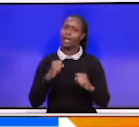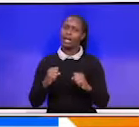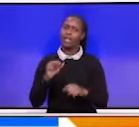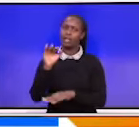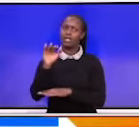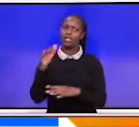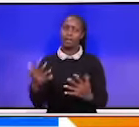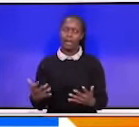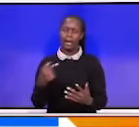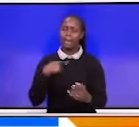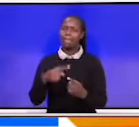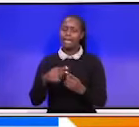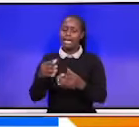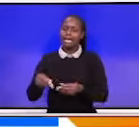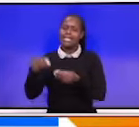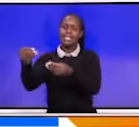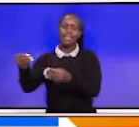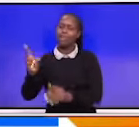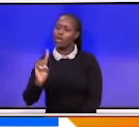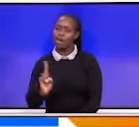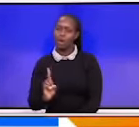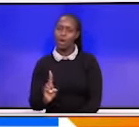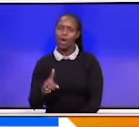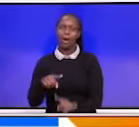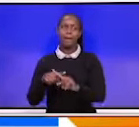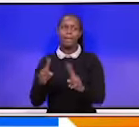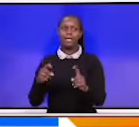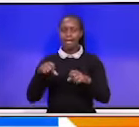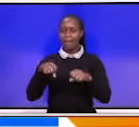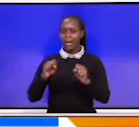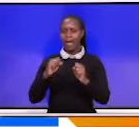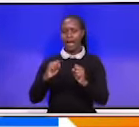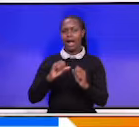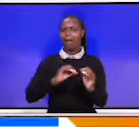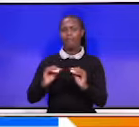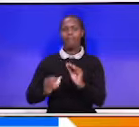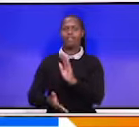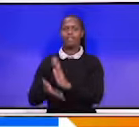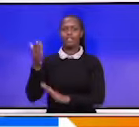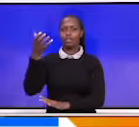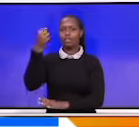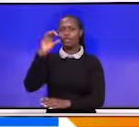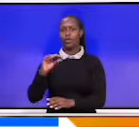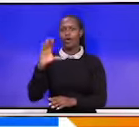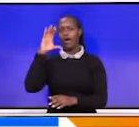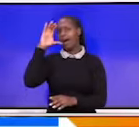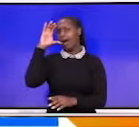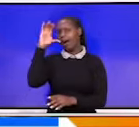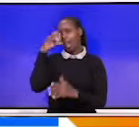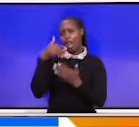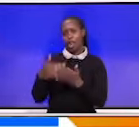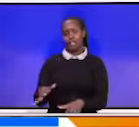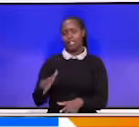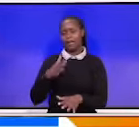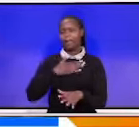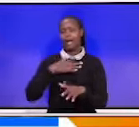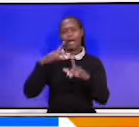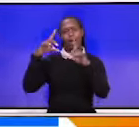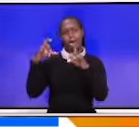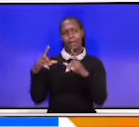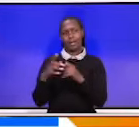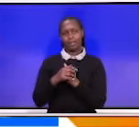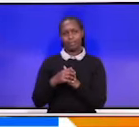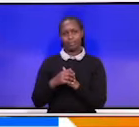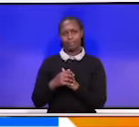that I was not giving him, but the bike was faster than me, and my camera went. So when you go to